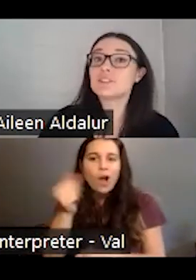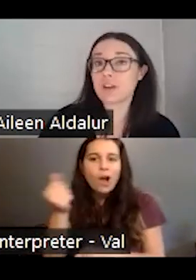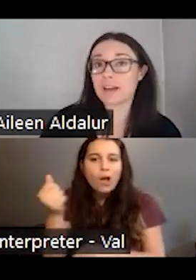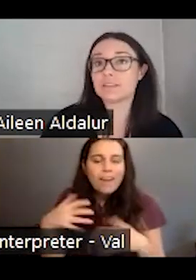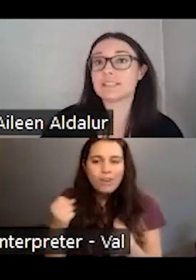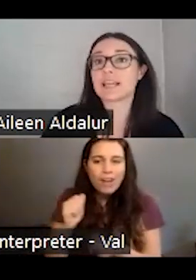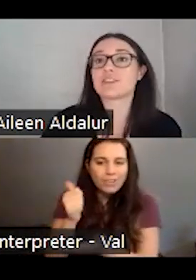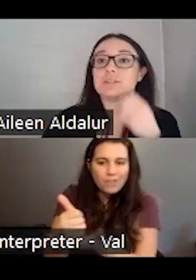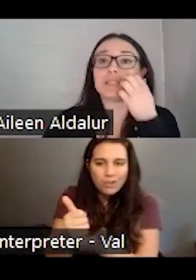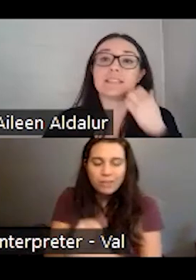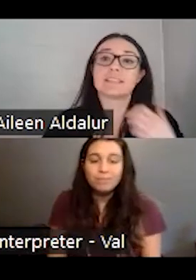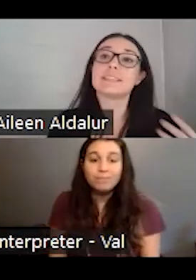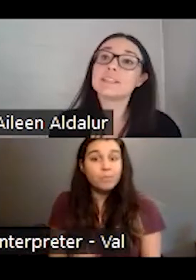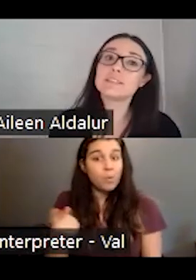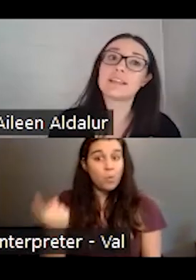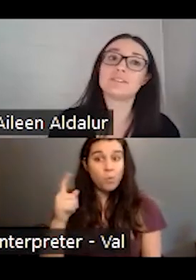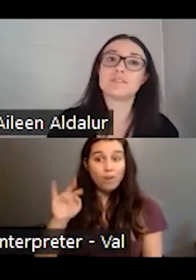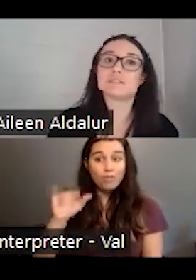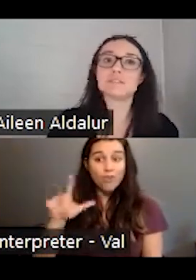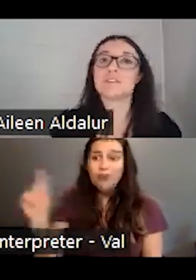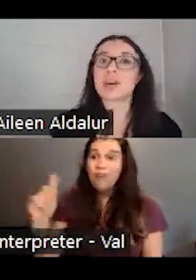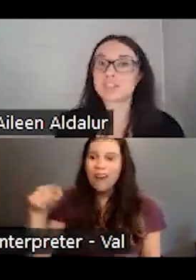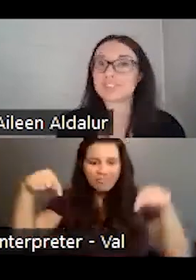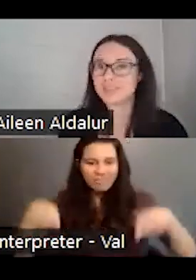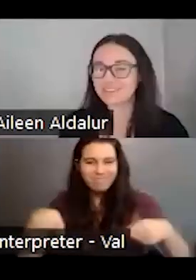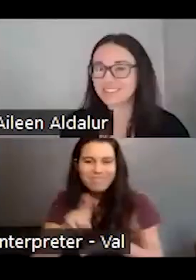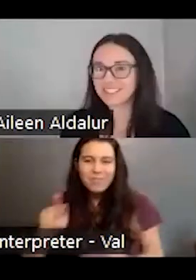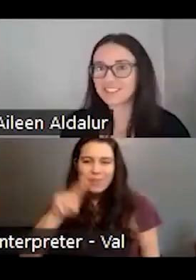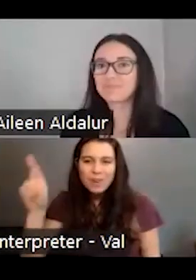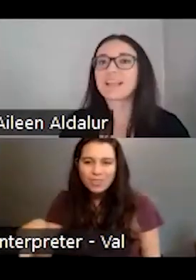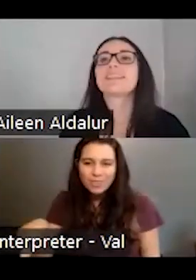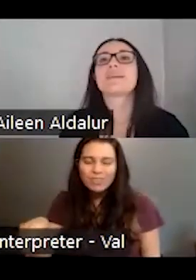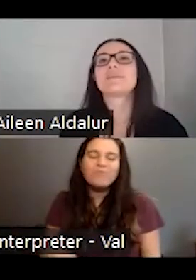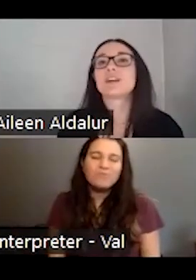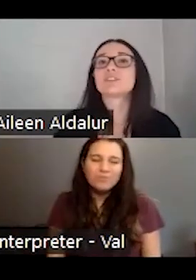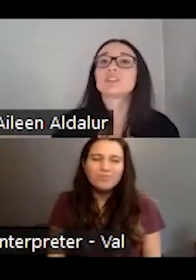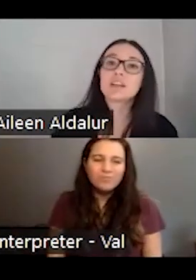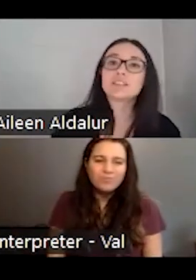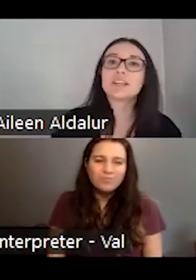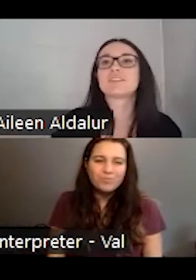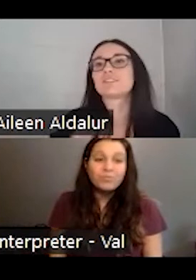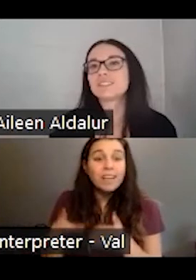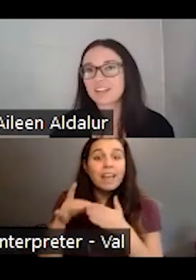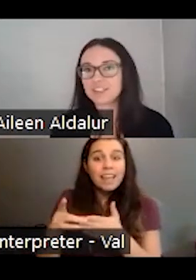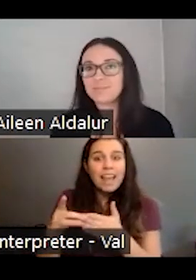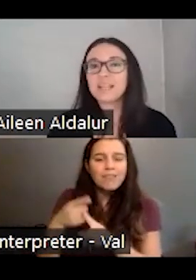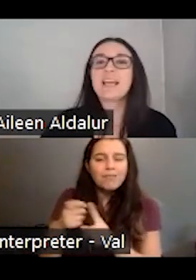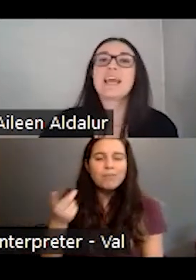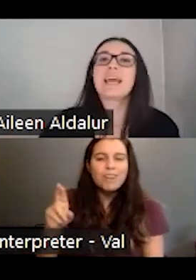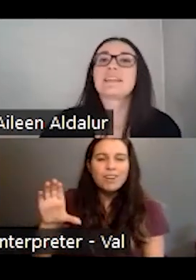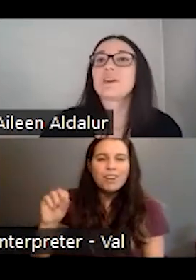One such trial is actually being conducted here at the University of Rochester Medical Center, led by Dr. Connor and Dr.